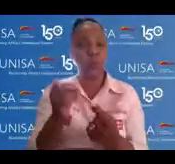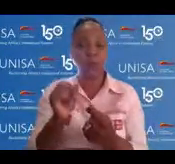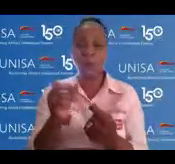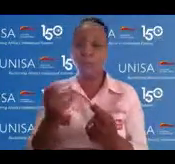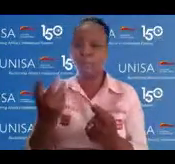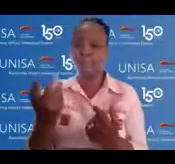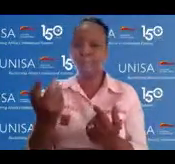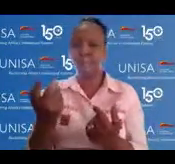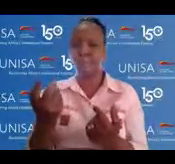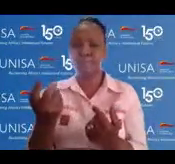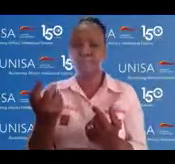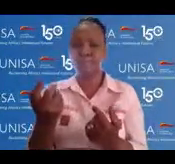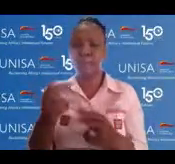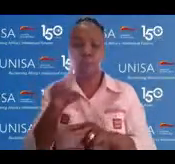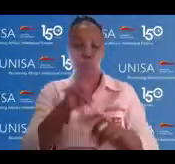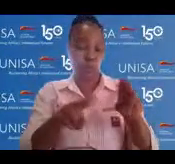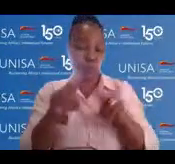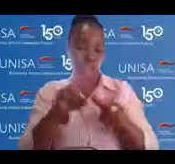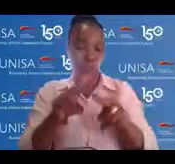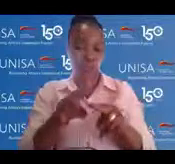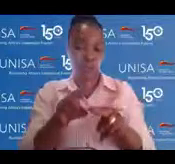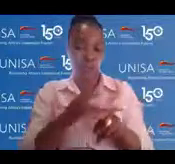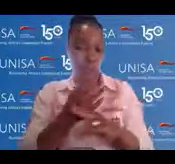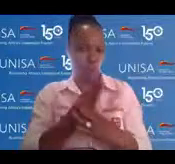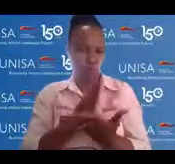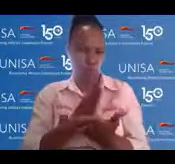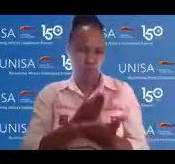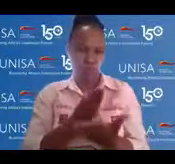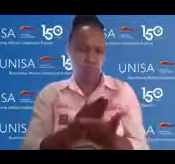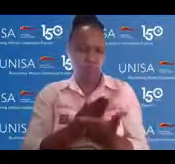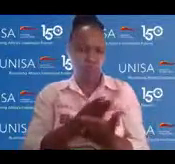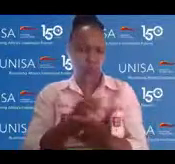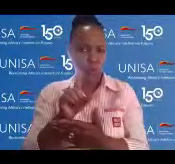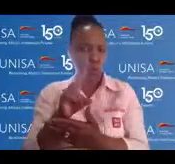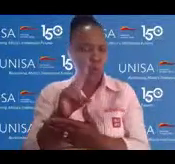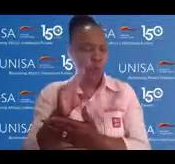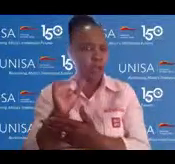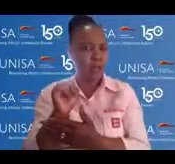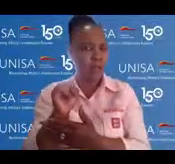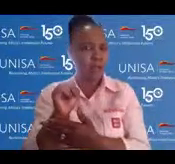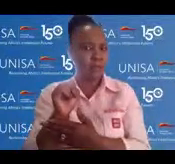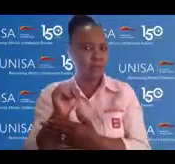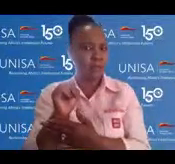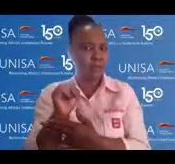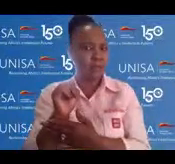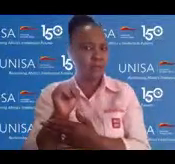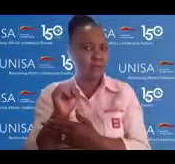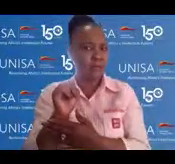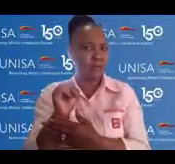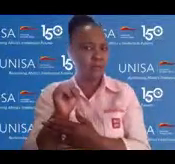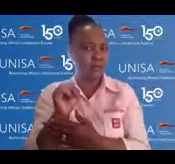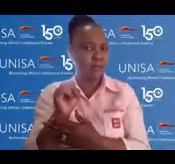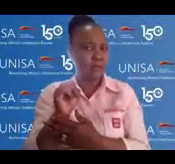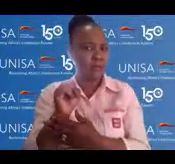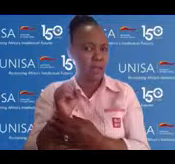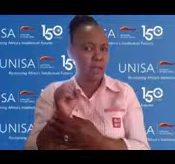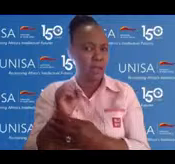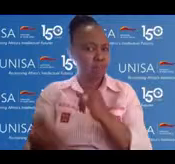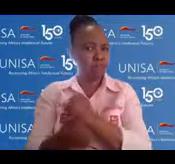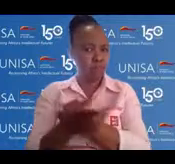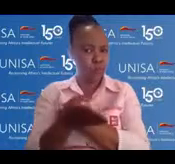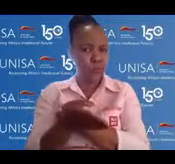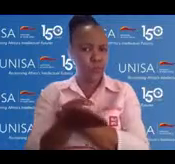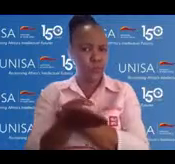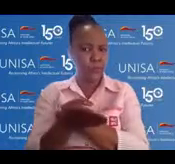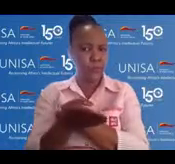proctoring, but I'm not so sure. Lucas, are you in this? Sorry about it. Lucas, are you on the session? Yes,